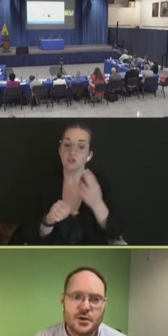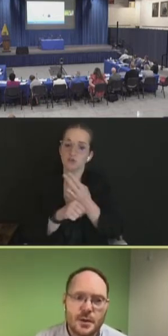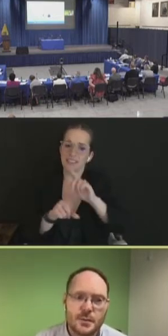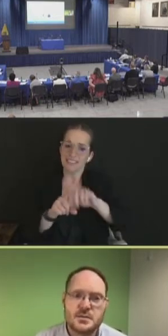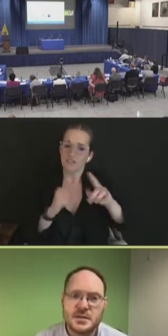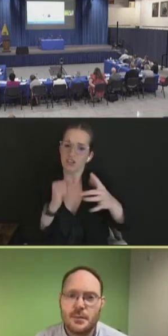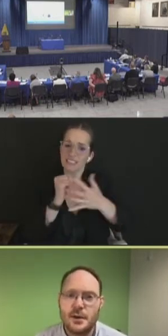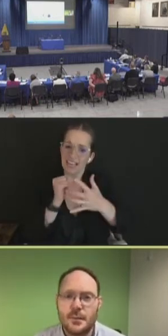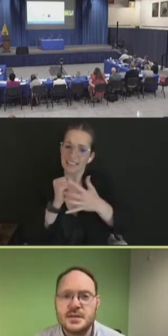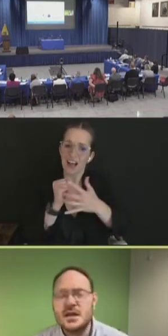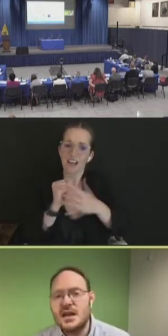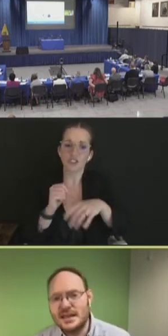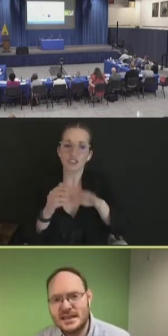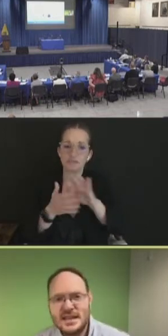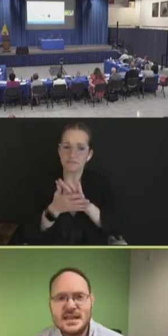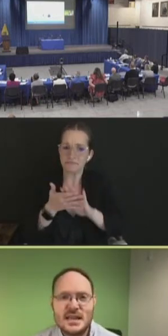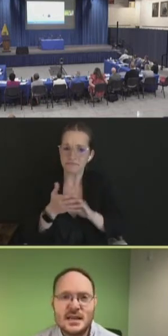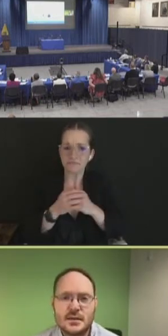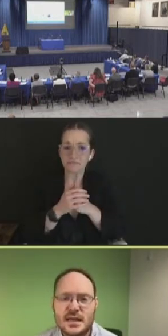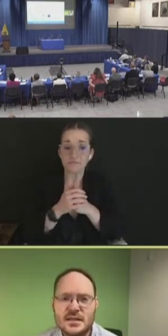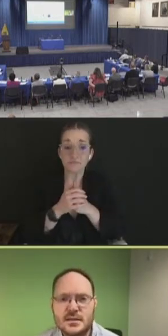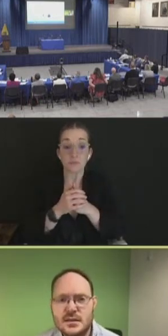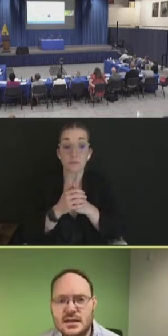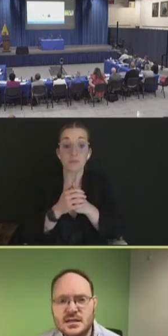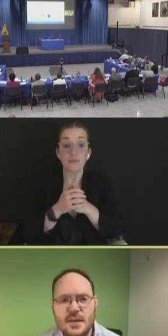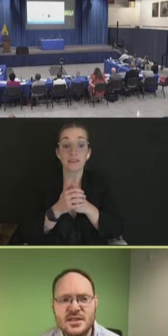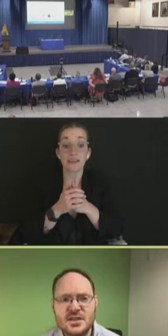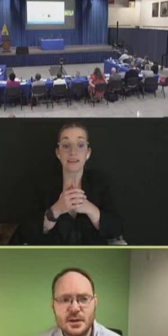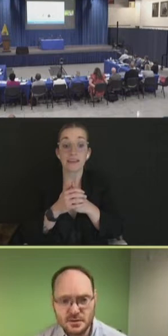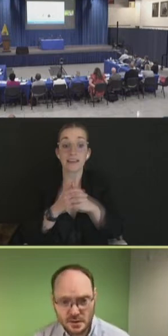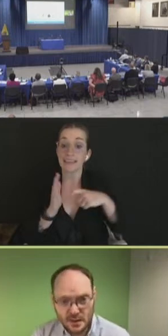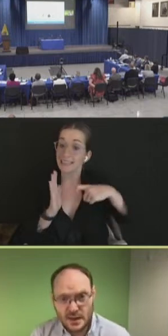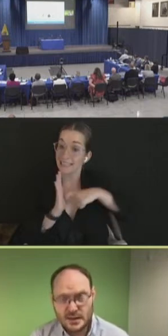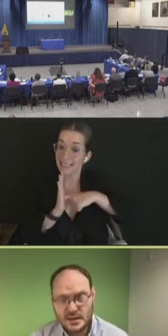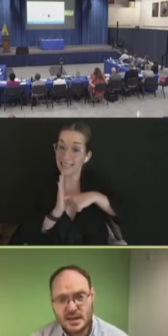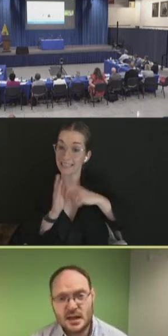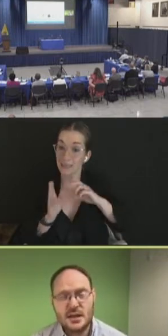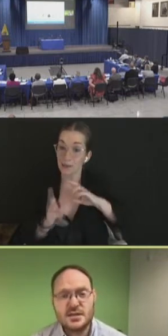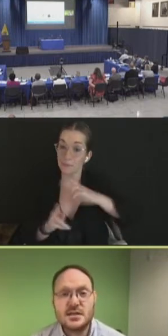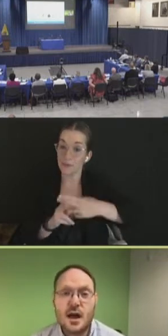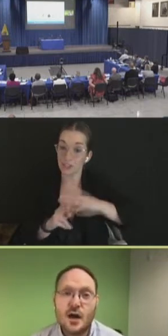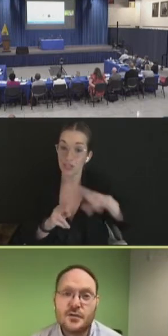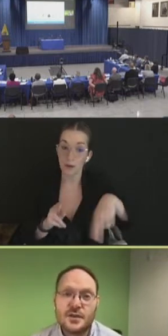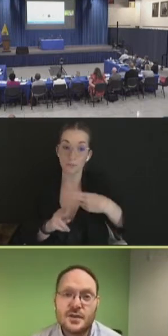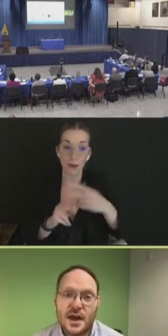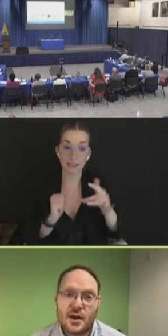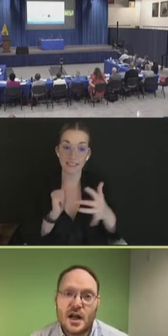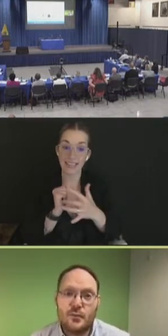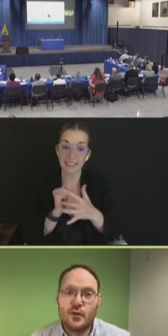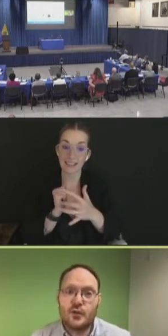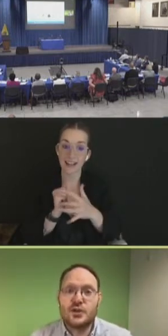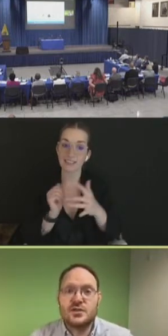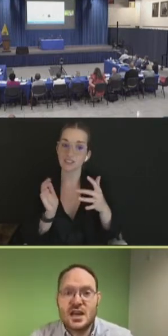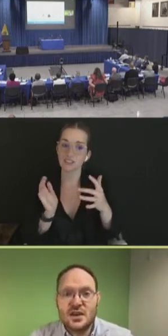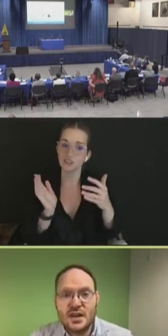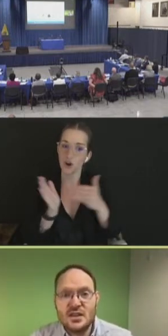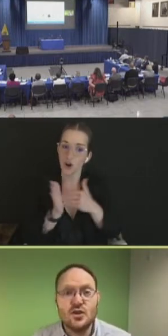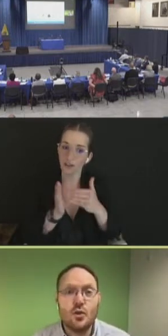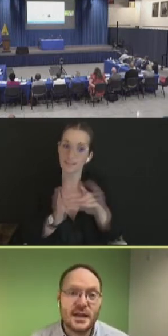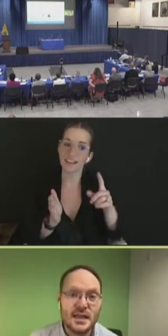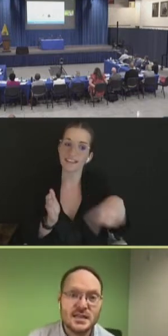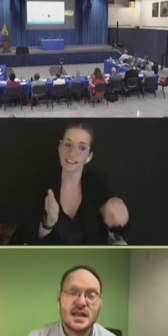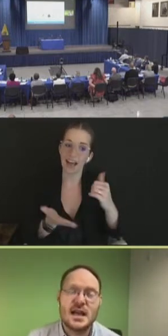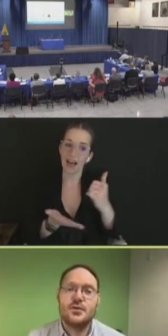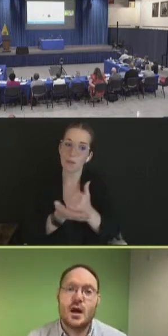transcriptomics, proteomics, and metabolomics. The key thing that is to mention about these technologies is often they are helpful for generating